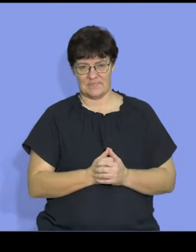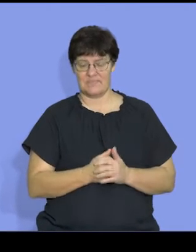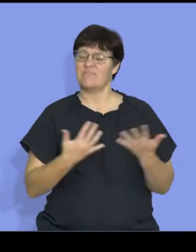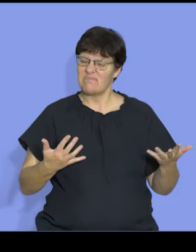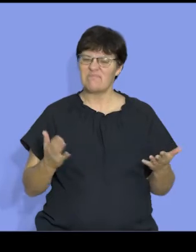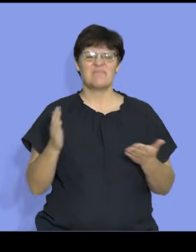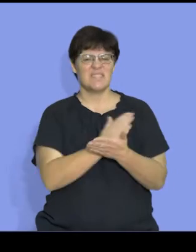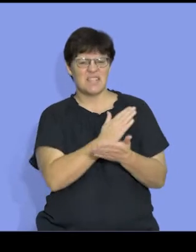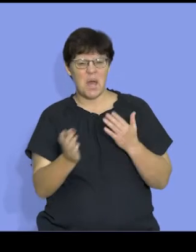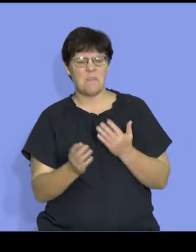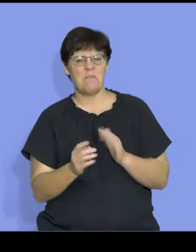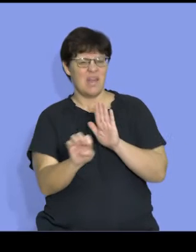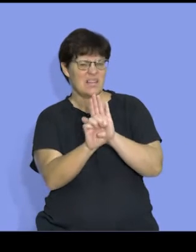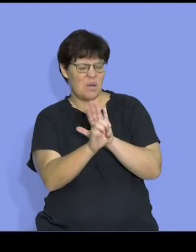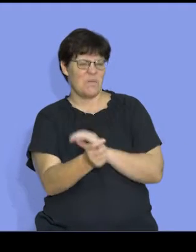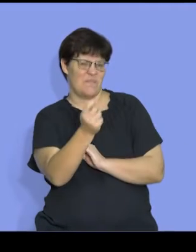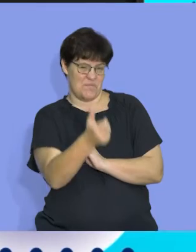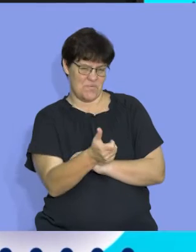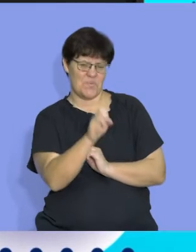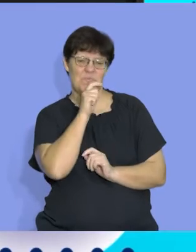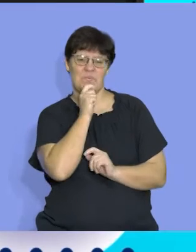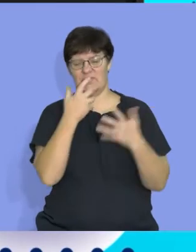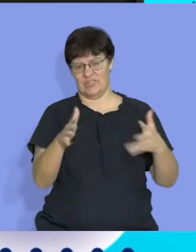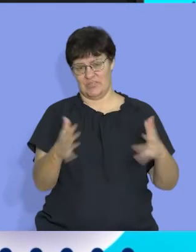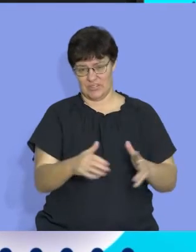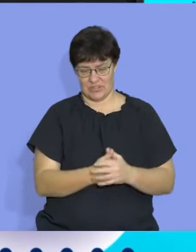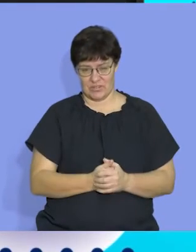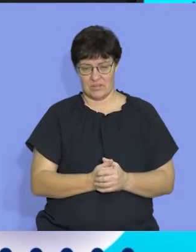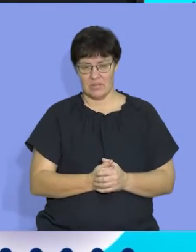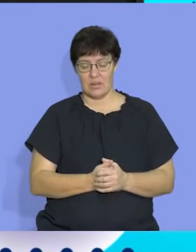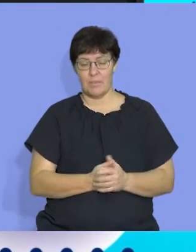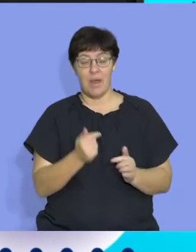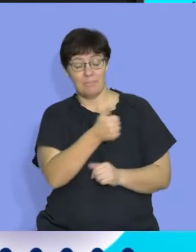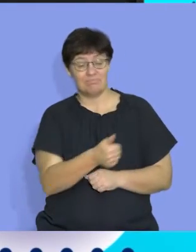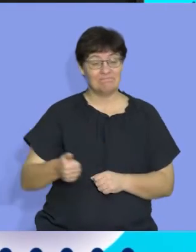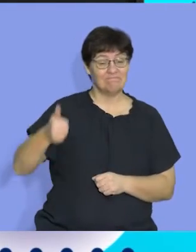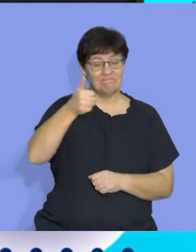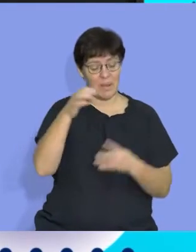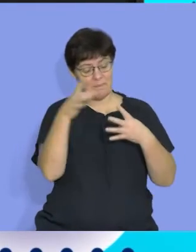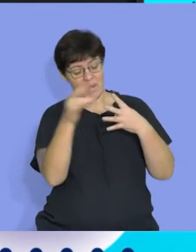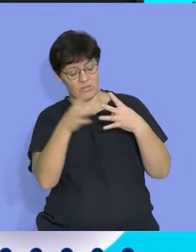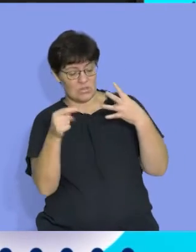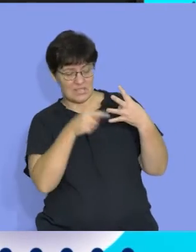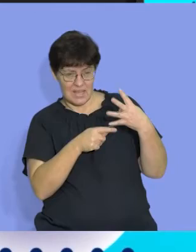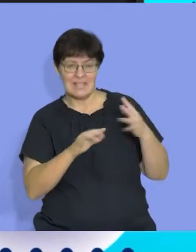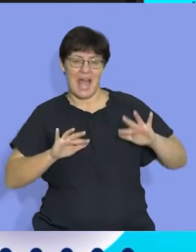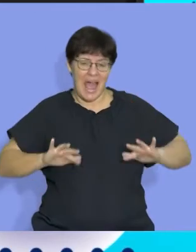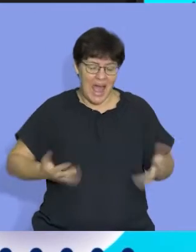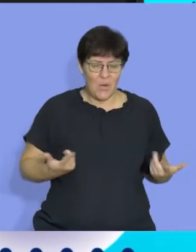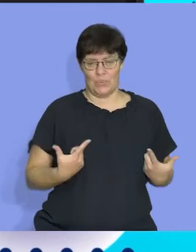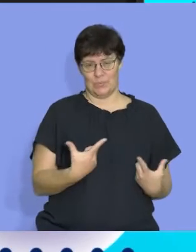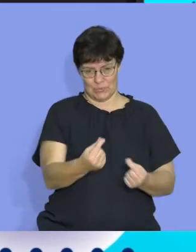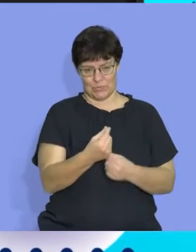these are some of the few examples that we've used, but the main thing that we want to take home from these multiple choice is the technique,